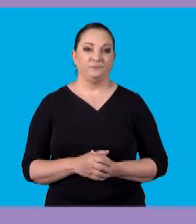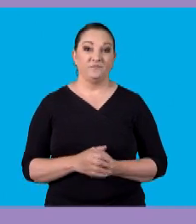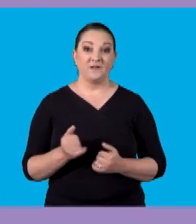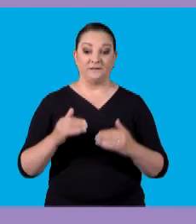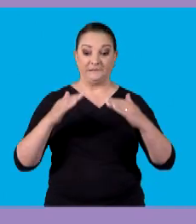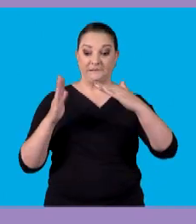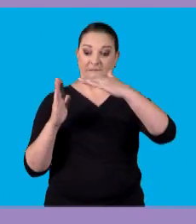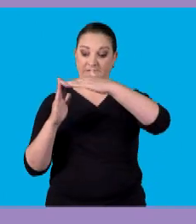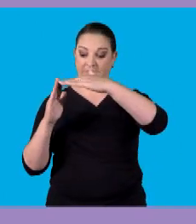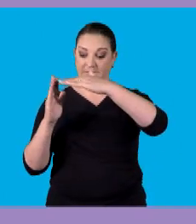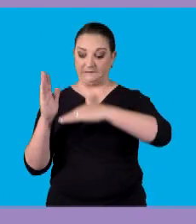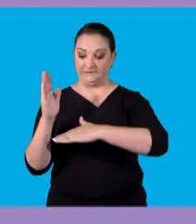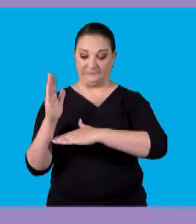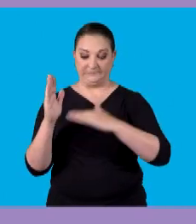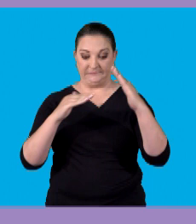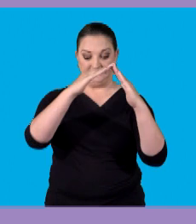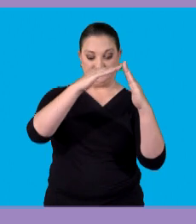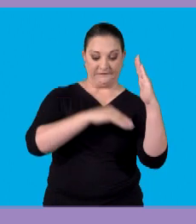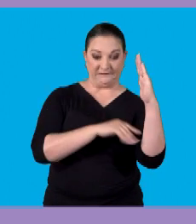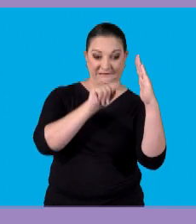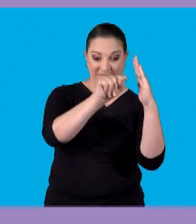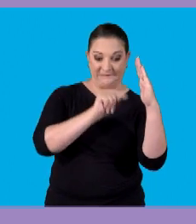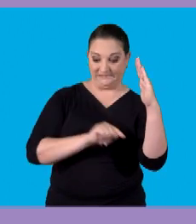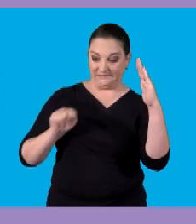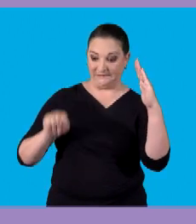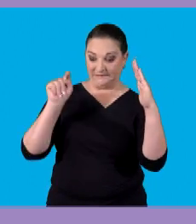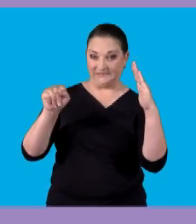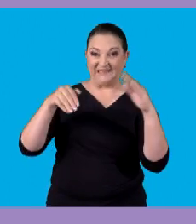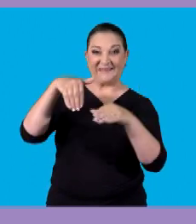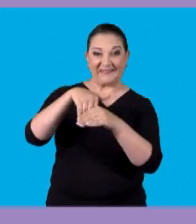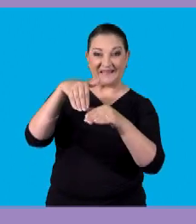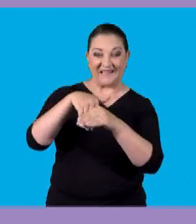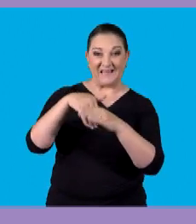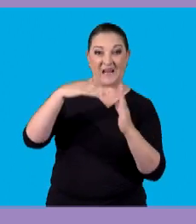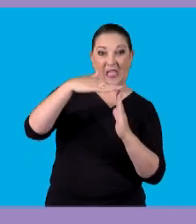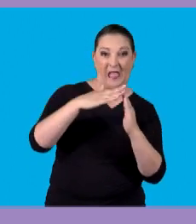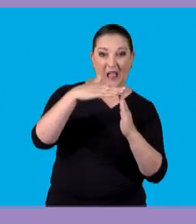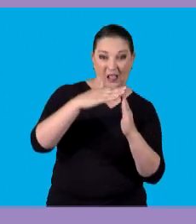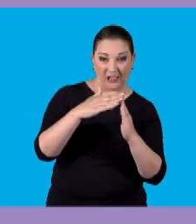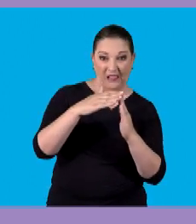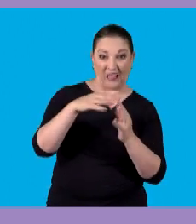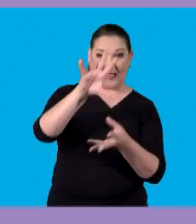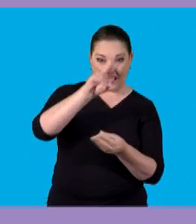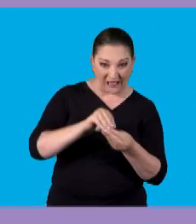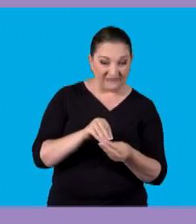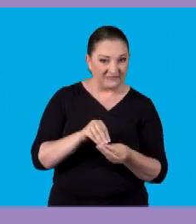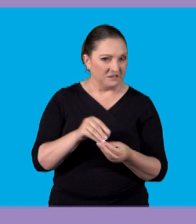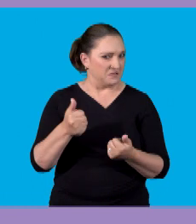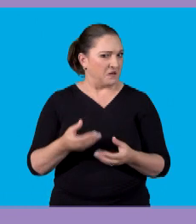add all the interior angles of this quadrilateral? That is, if we take angle